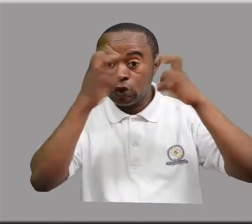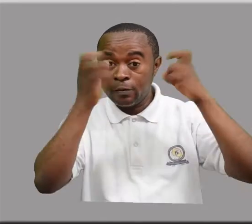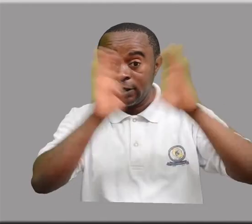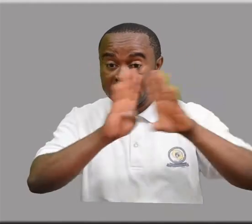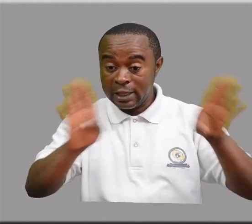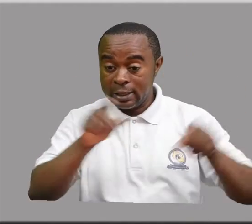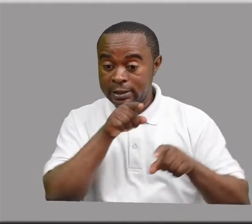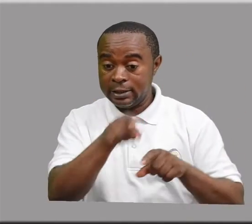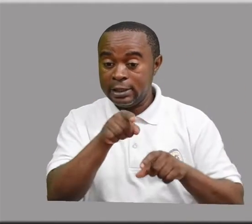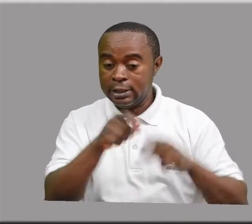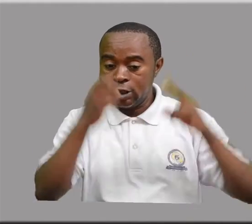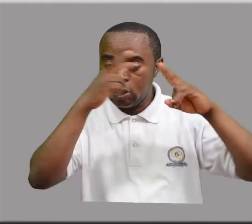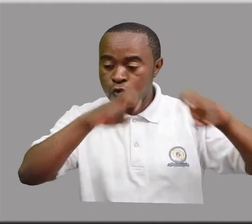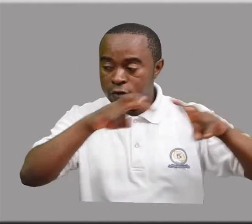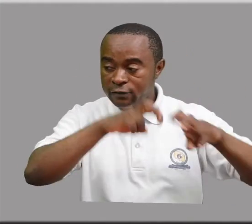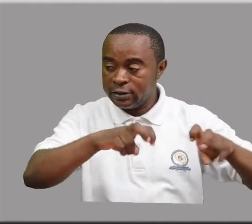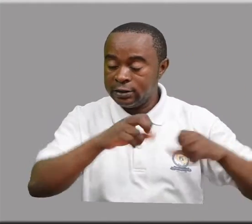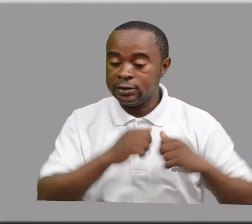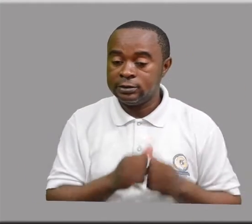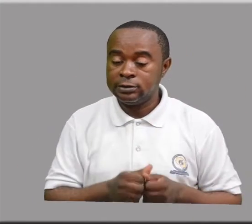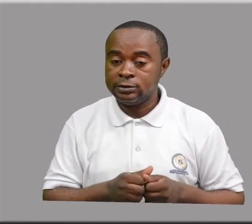you now develop